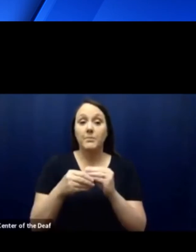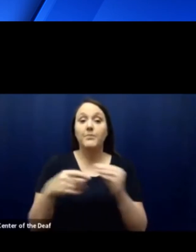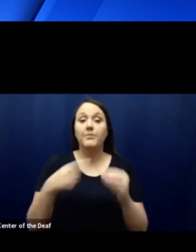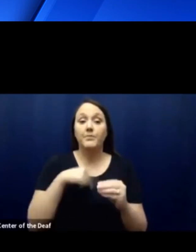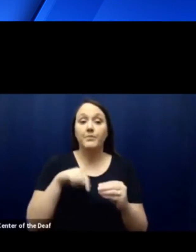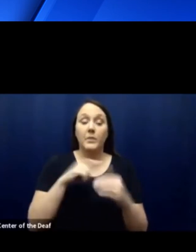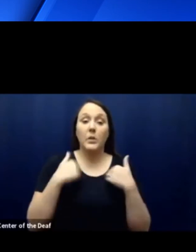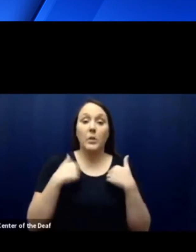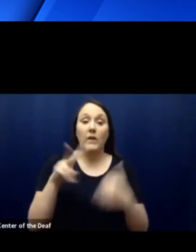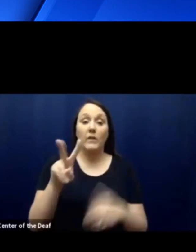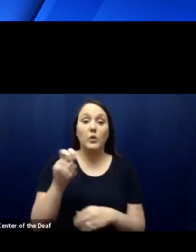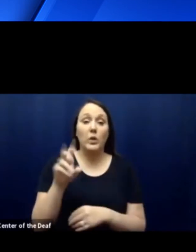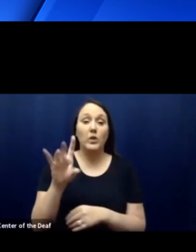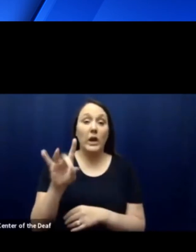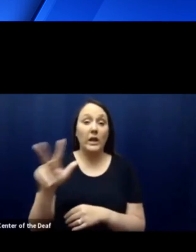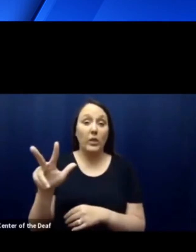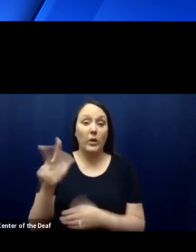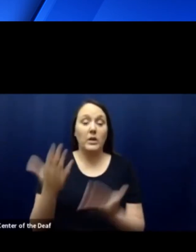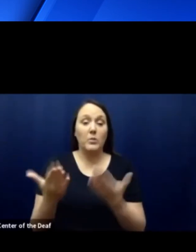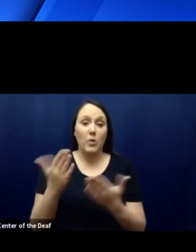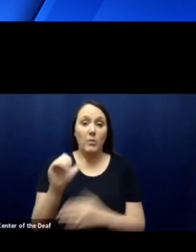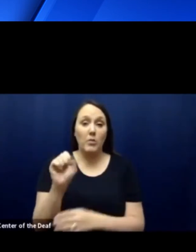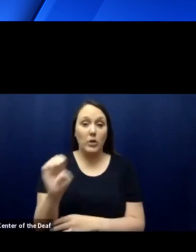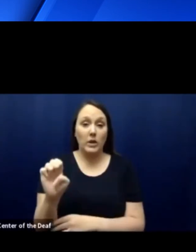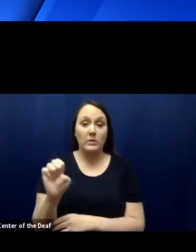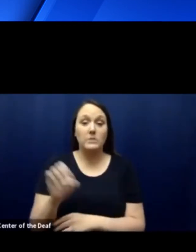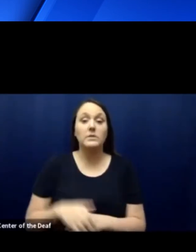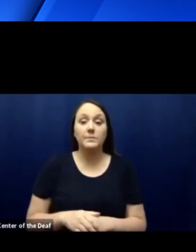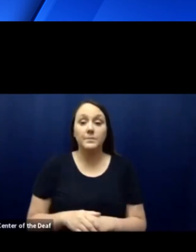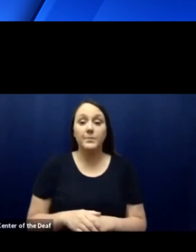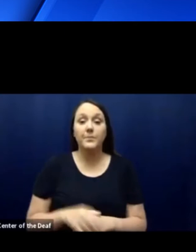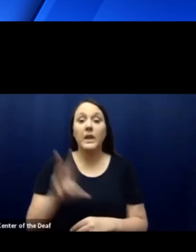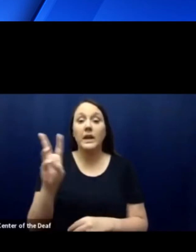have 283 probable cases.